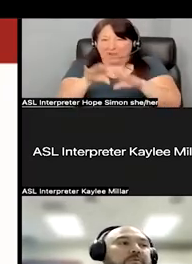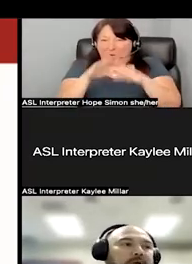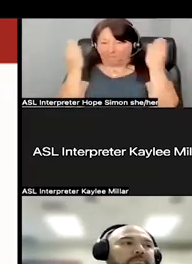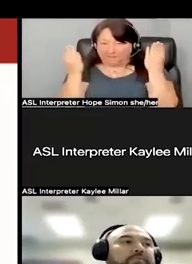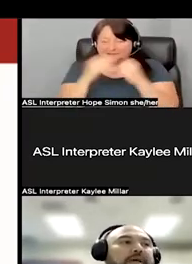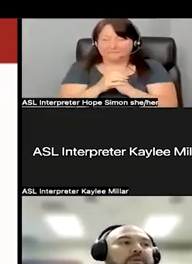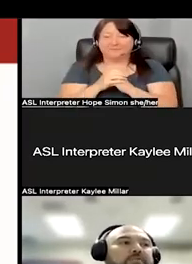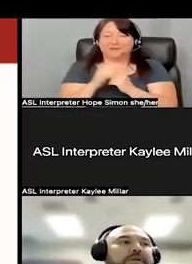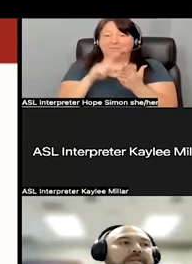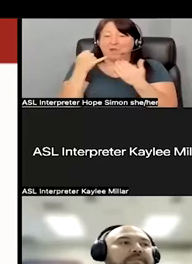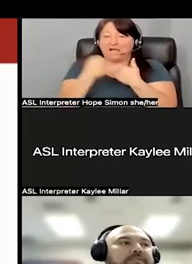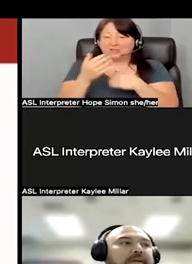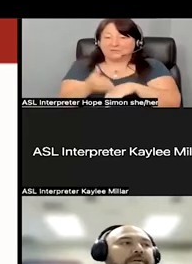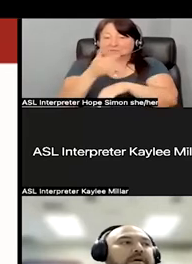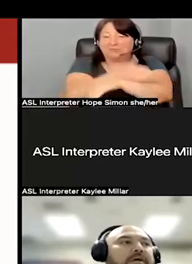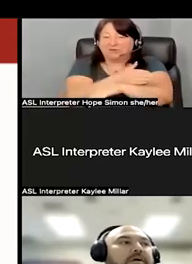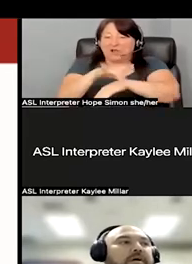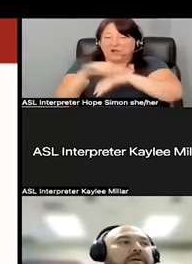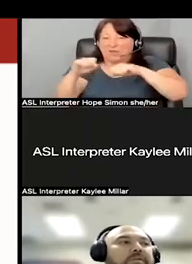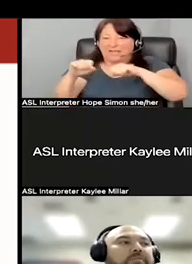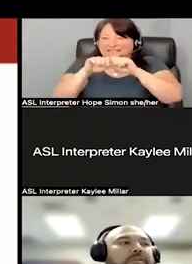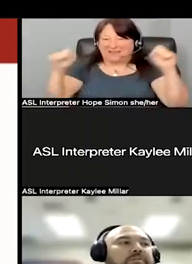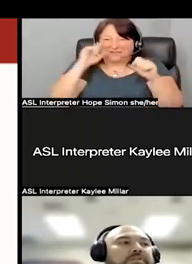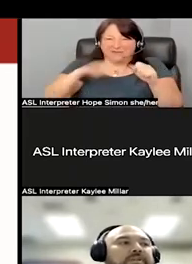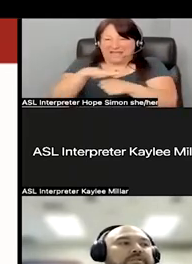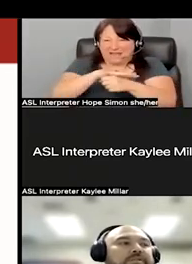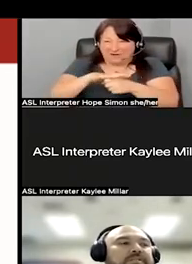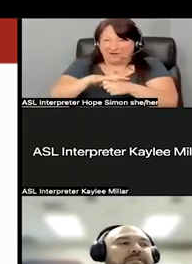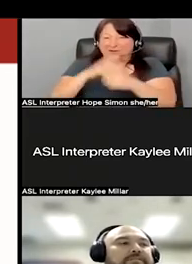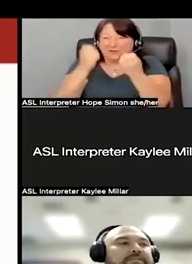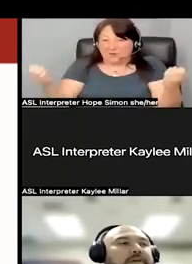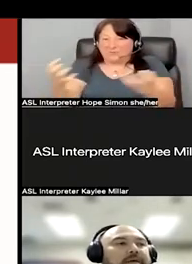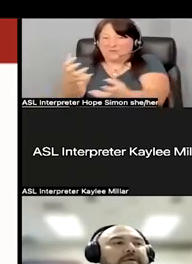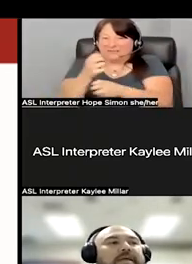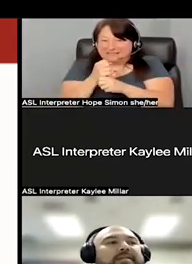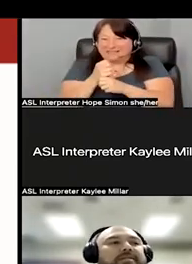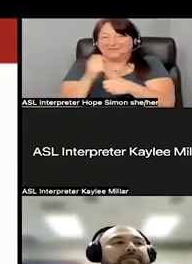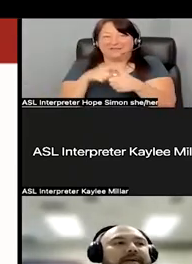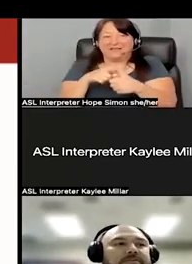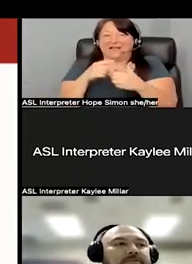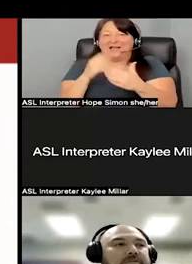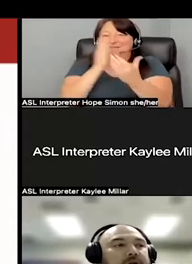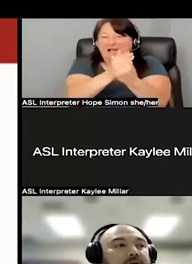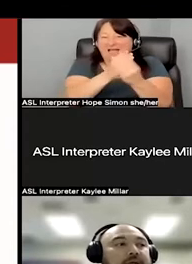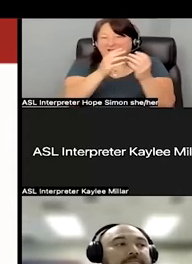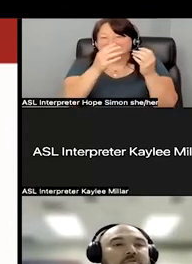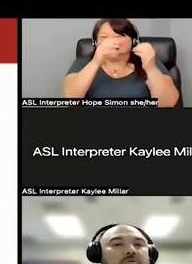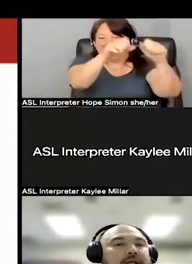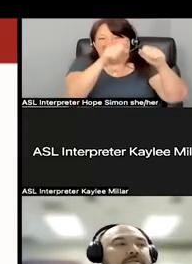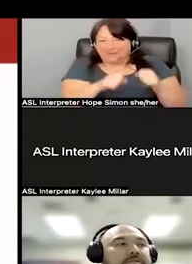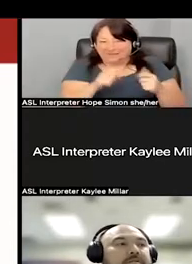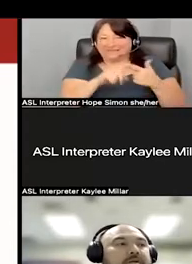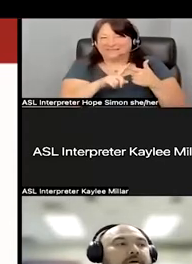to improve the earthquake safety for the area. The equipment that we did receive was consisted of file cabinet anti-tip fasteners, cabinet